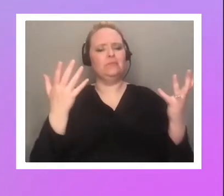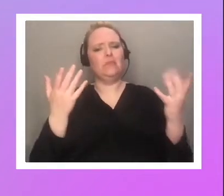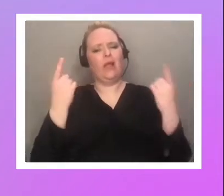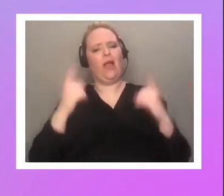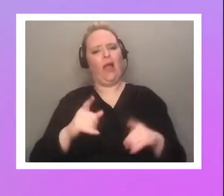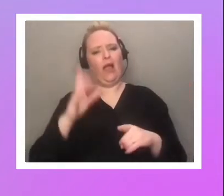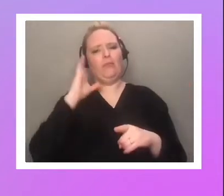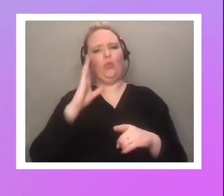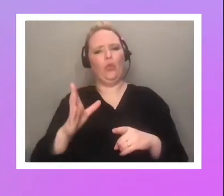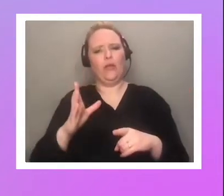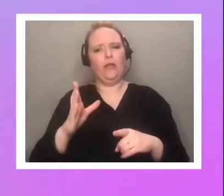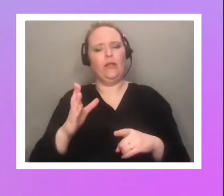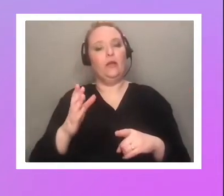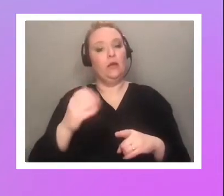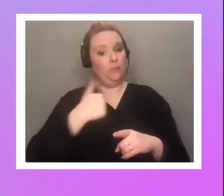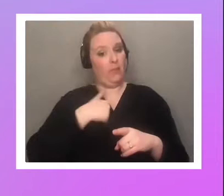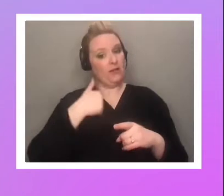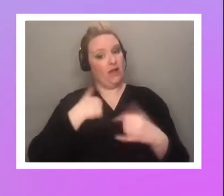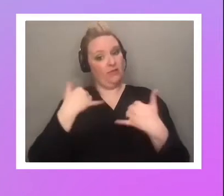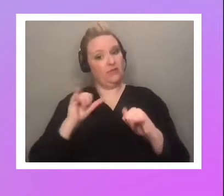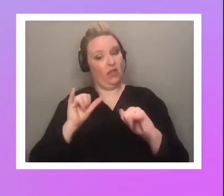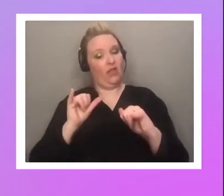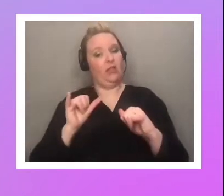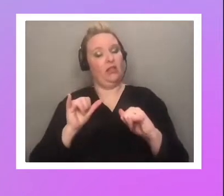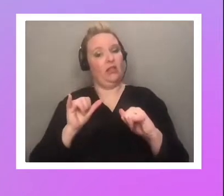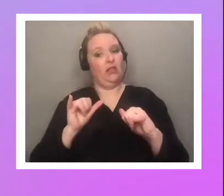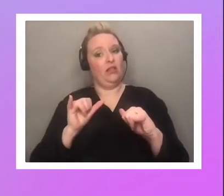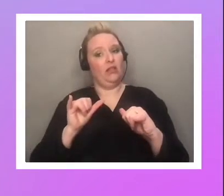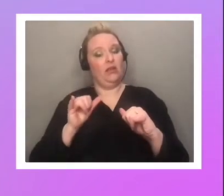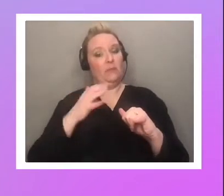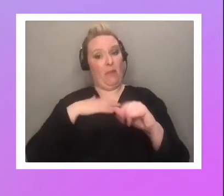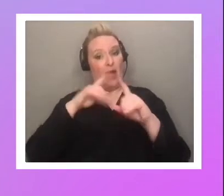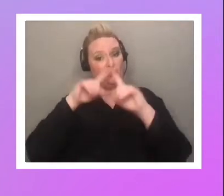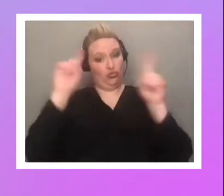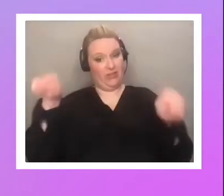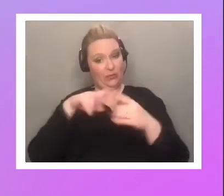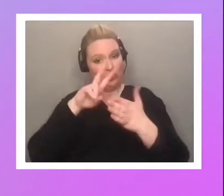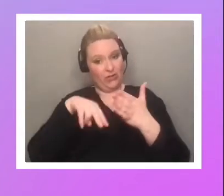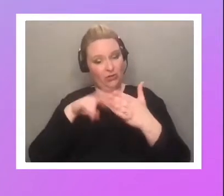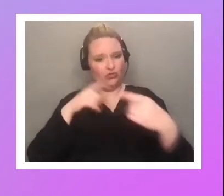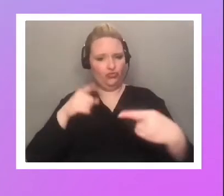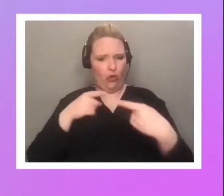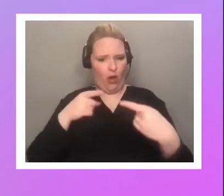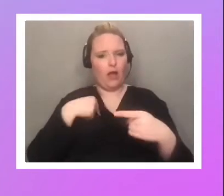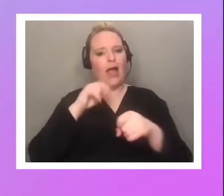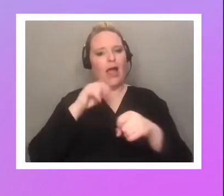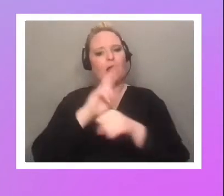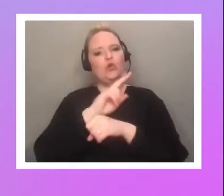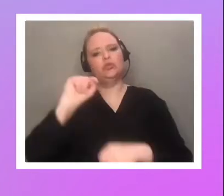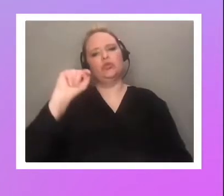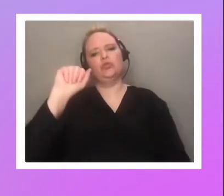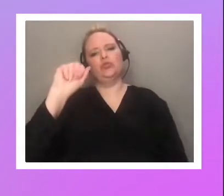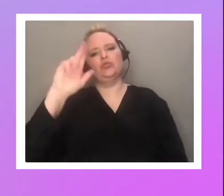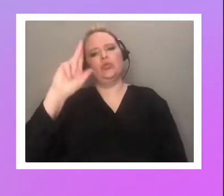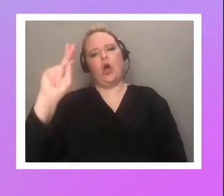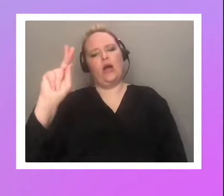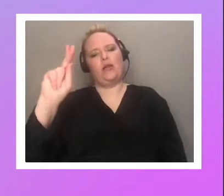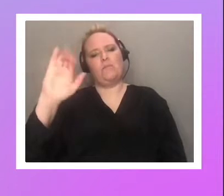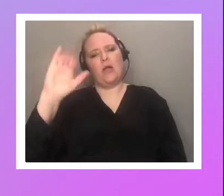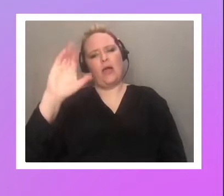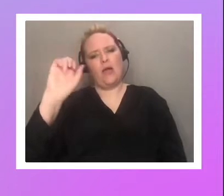I still struggle with my screen reader. I use TalkBack, and there was just new features that